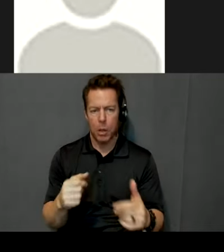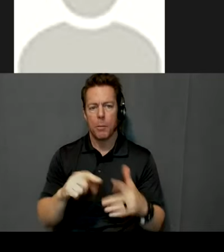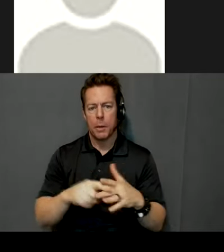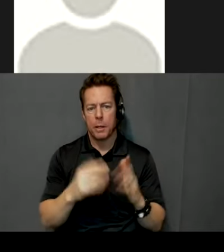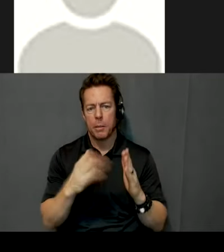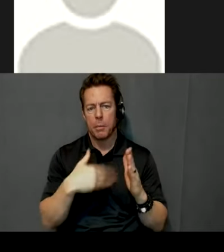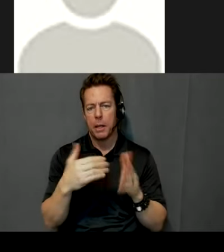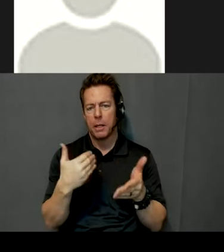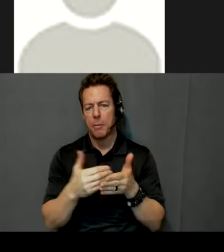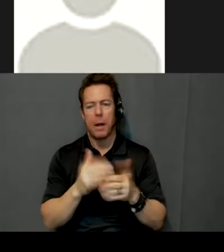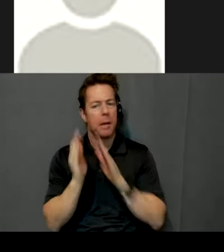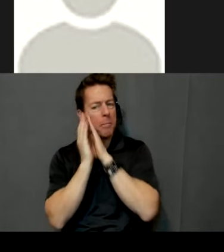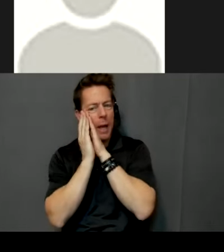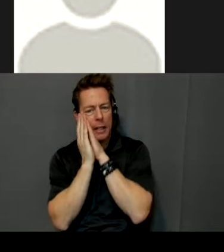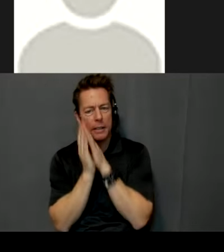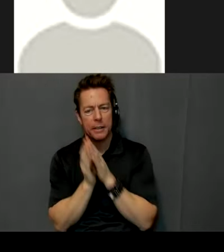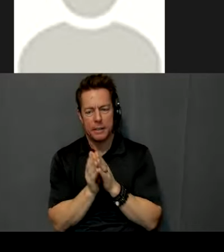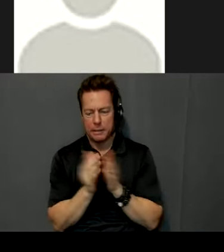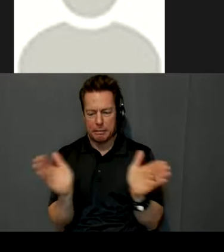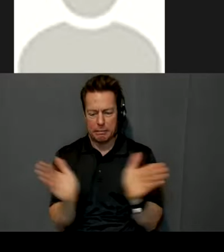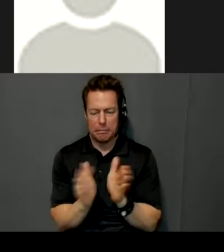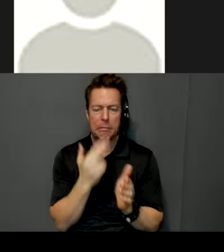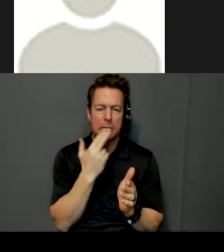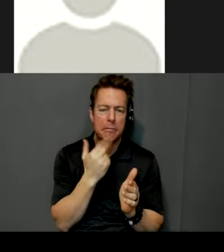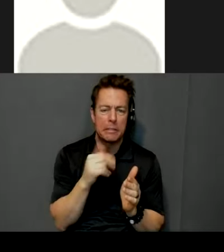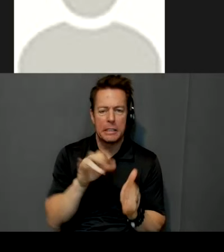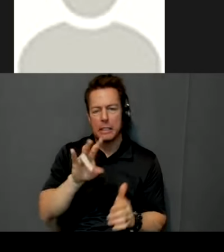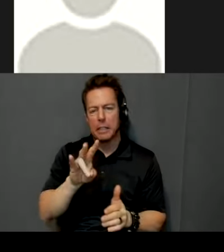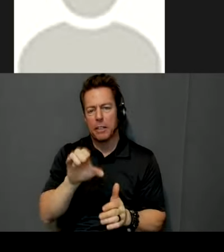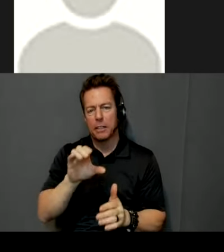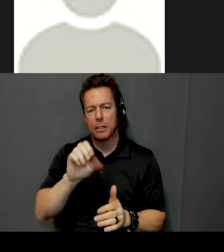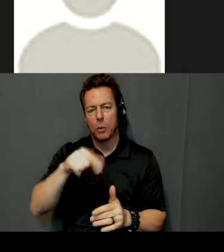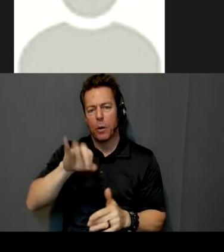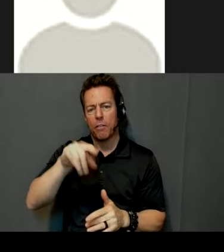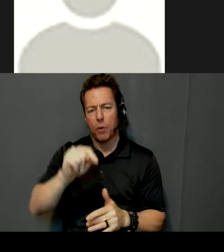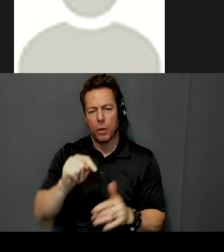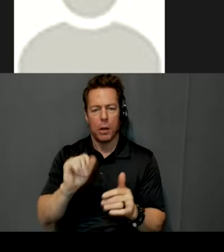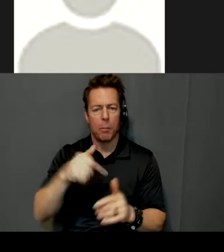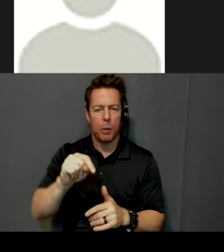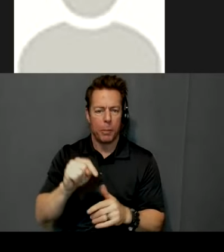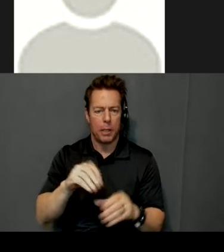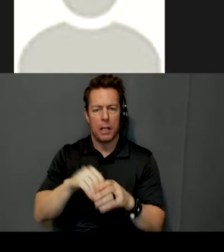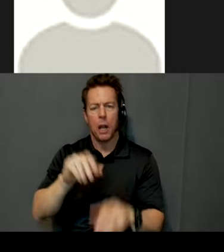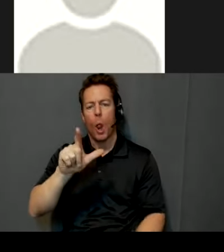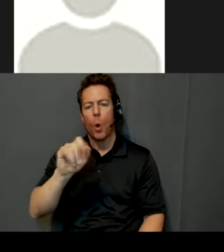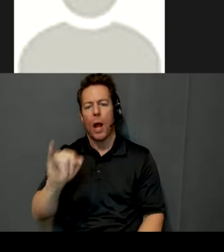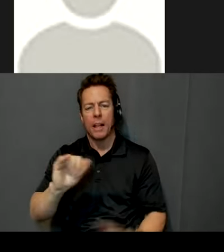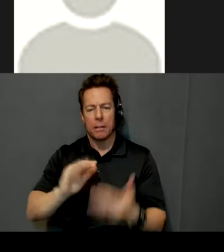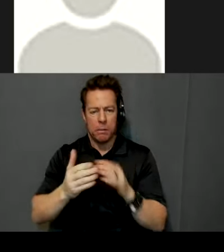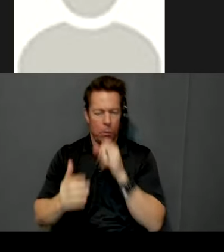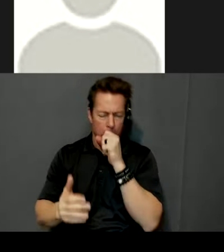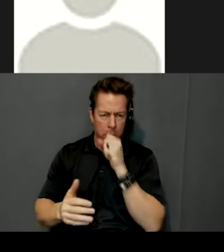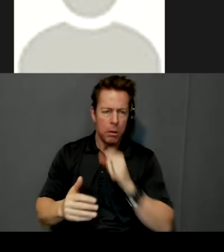my bed in a tiny 700 square foot apartment in Long Island City. And my work drastically shifts in